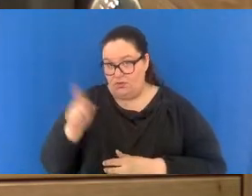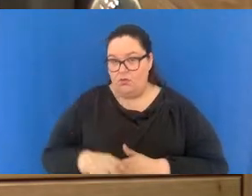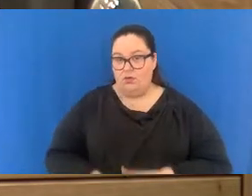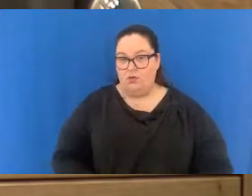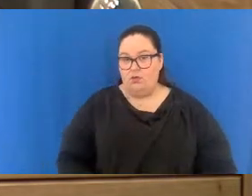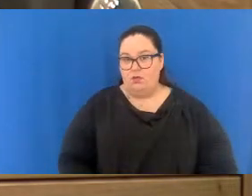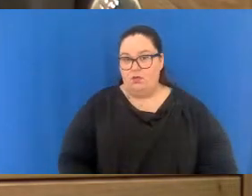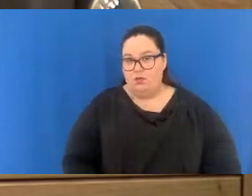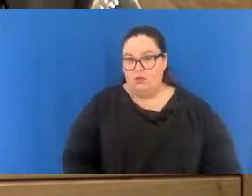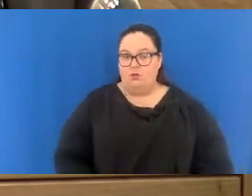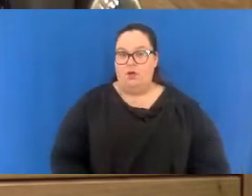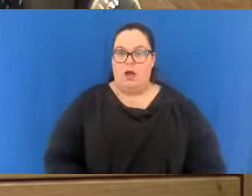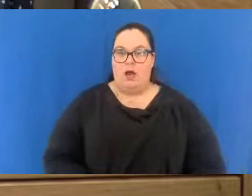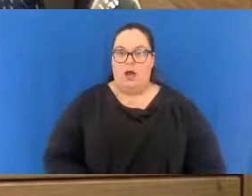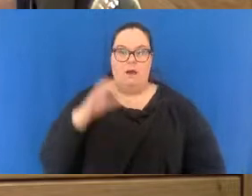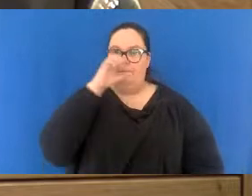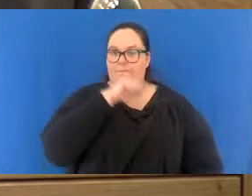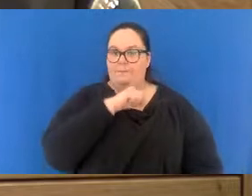Thank you.